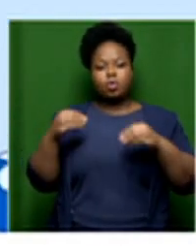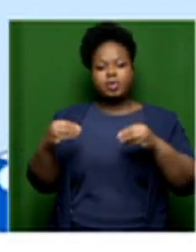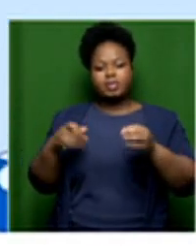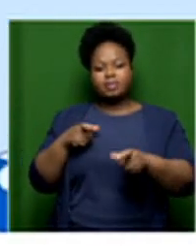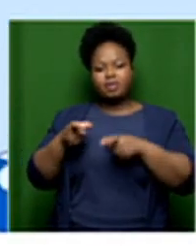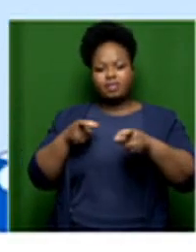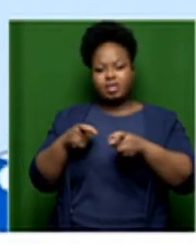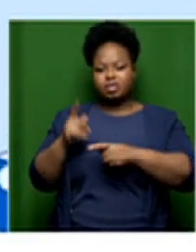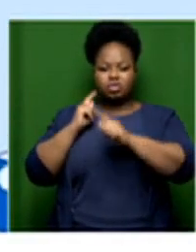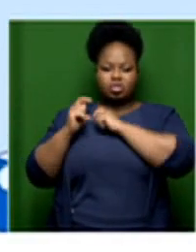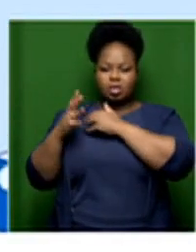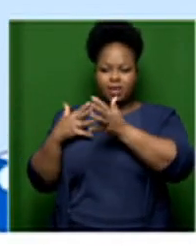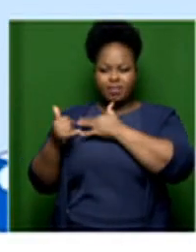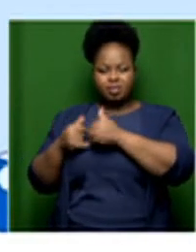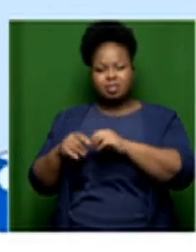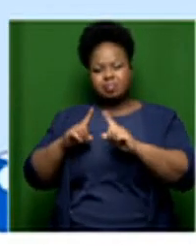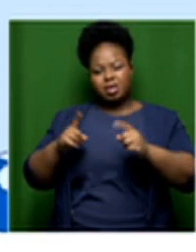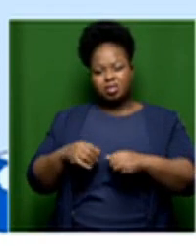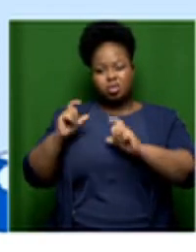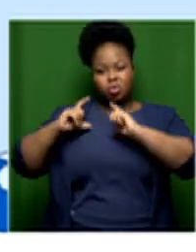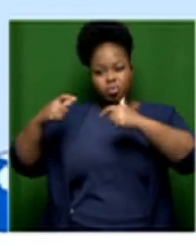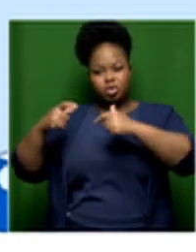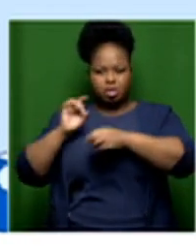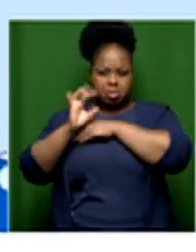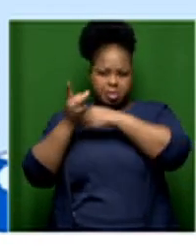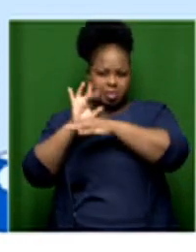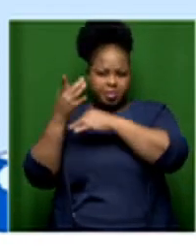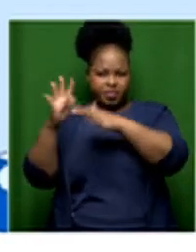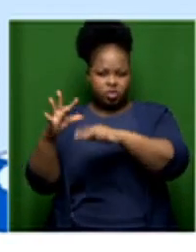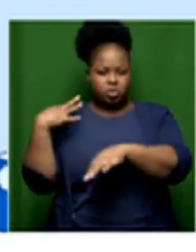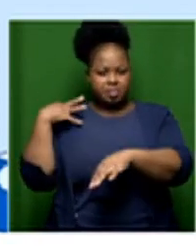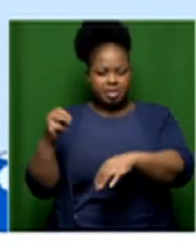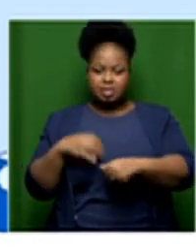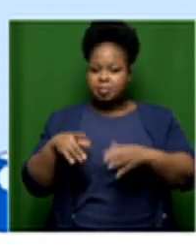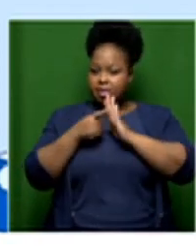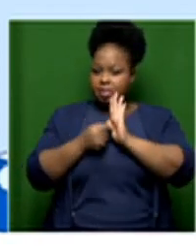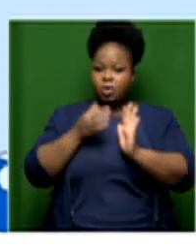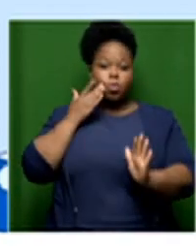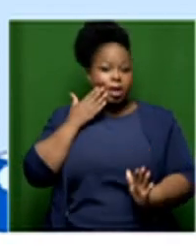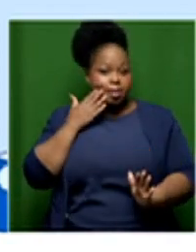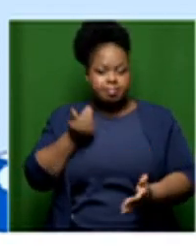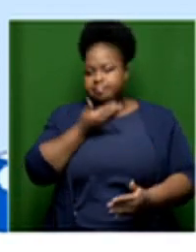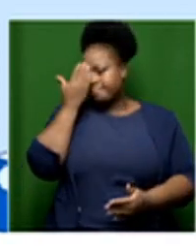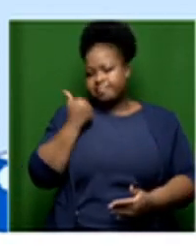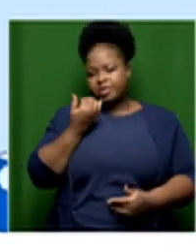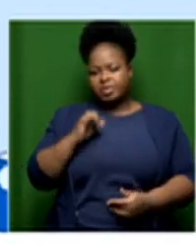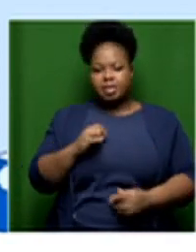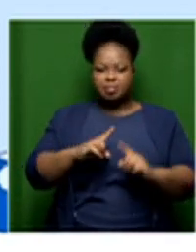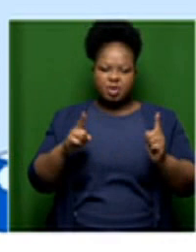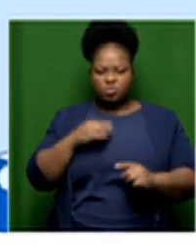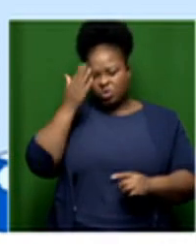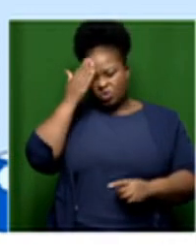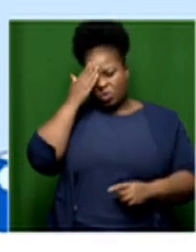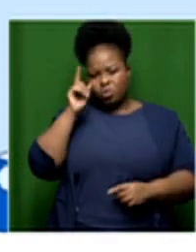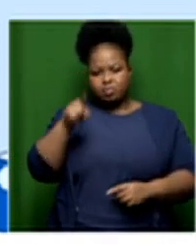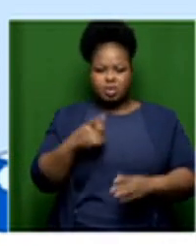affairs. The Commission has begun consultations with the minister, but the date remains still indeterminate. But we know that those elections